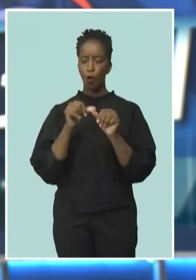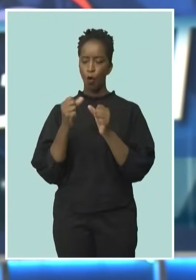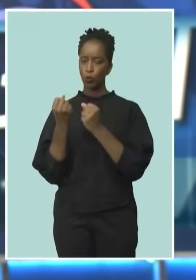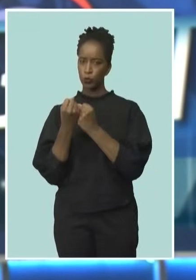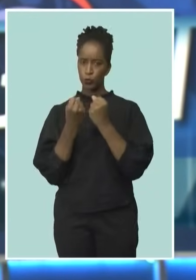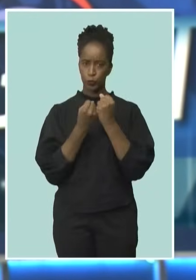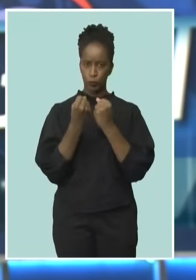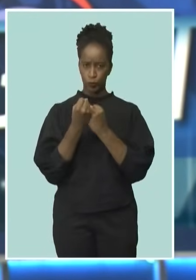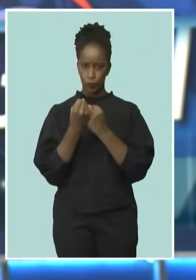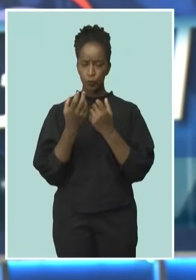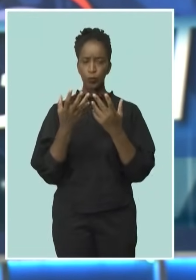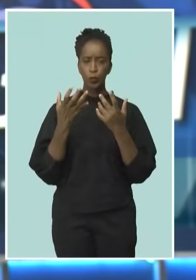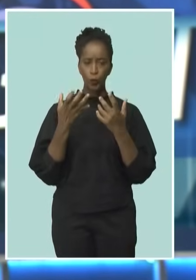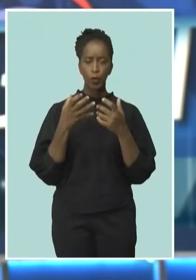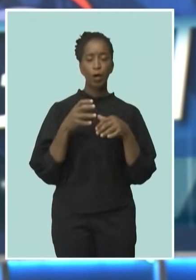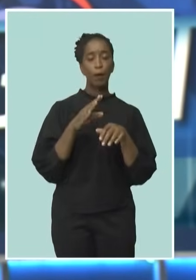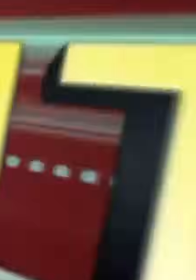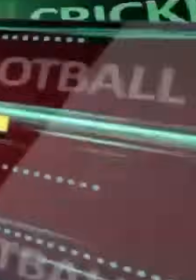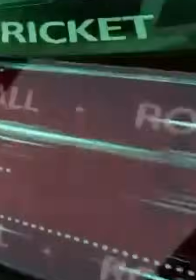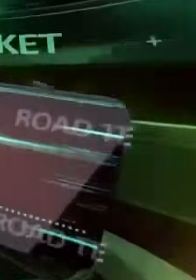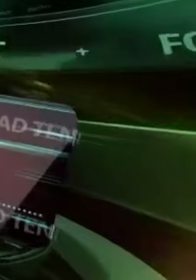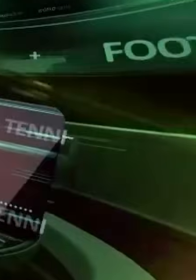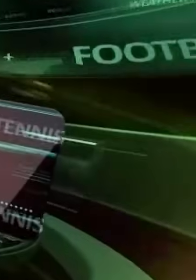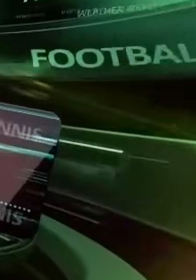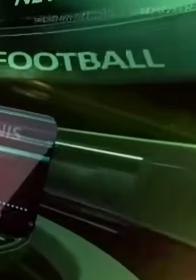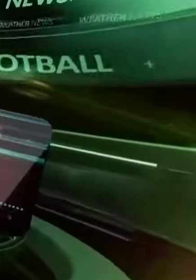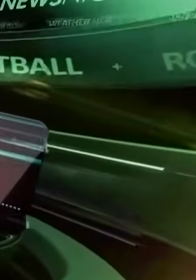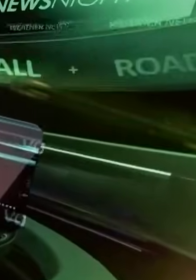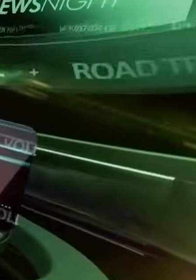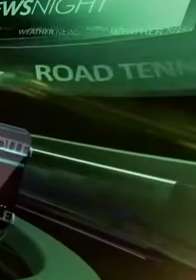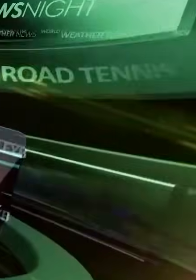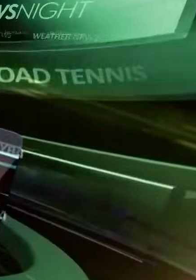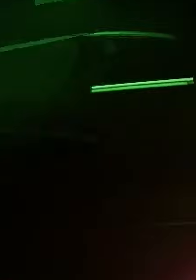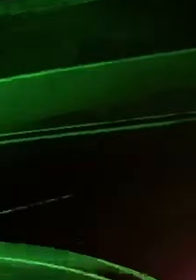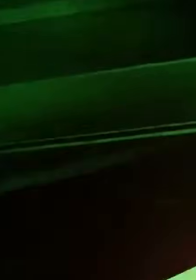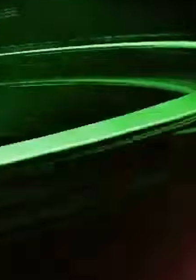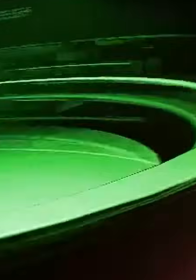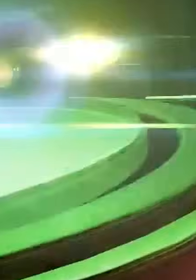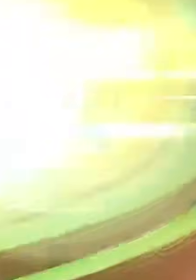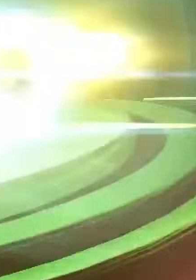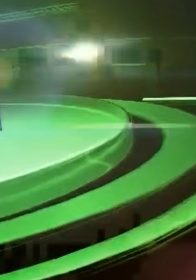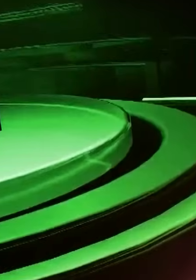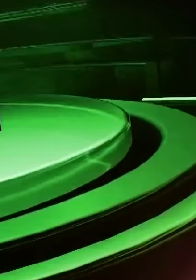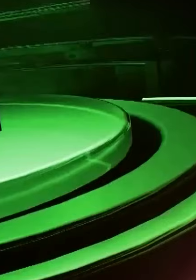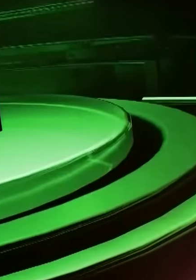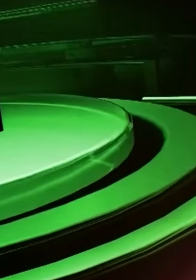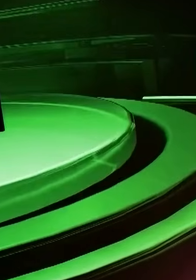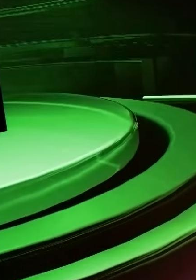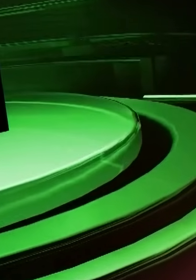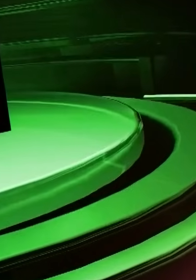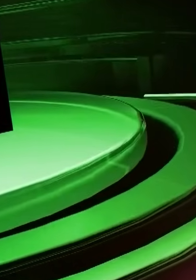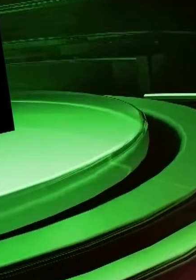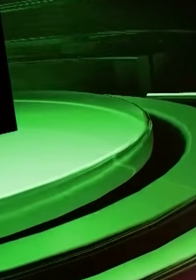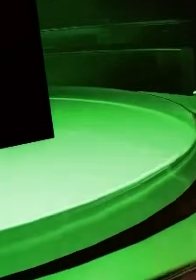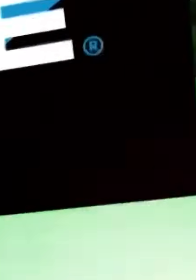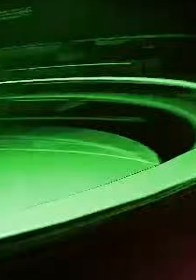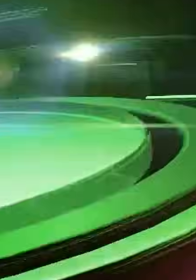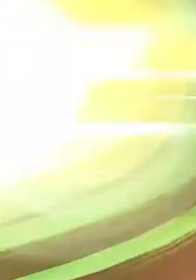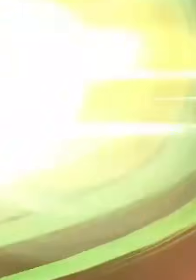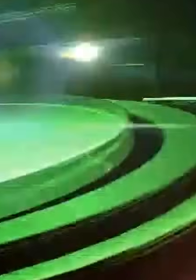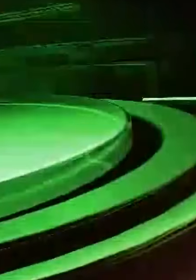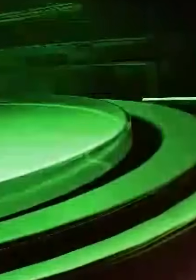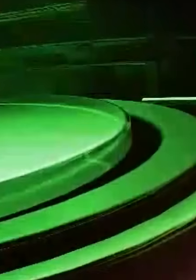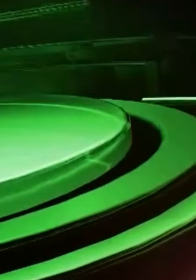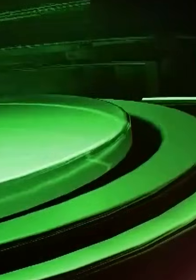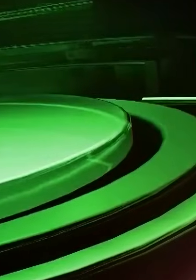Barbados's national development goals. Sports Night is brought to you by Power In. Pause is powered.